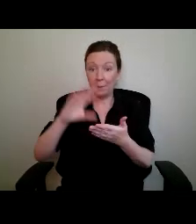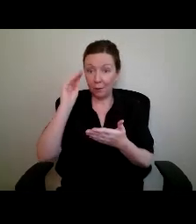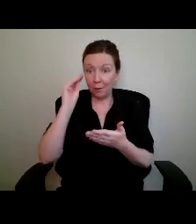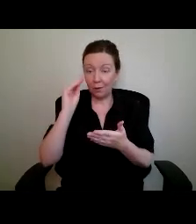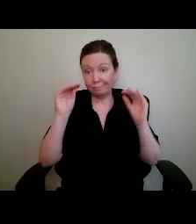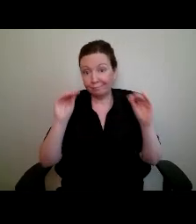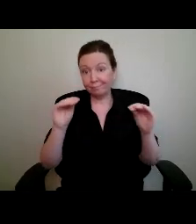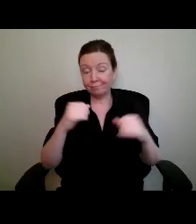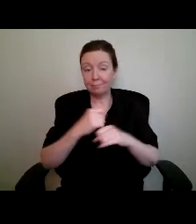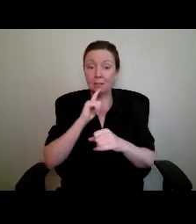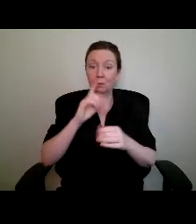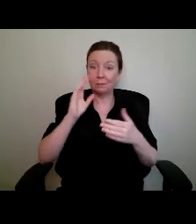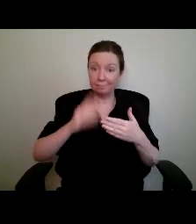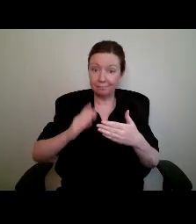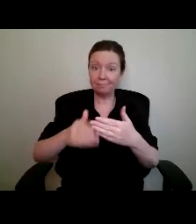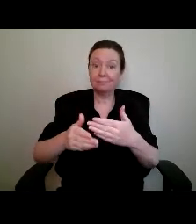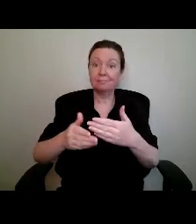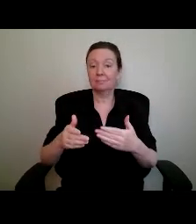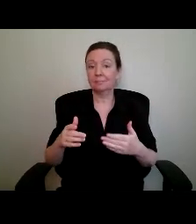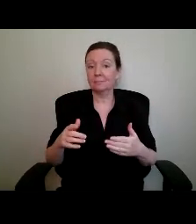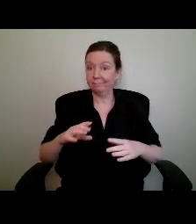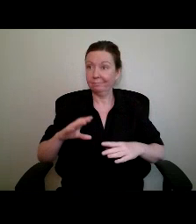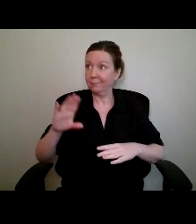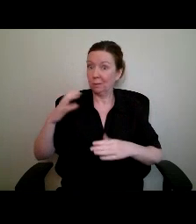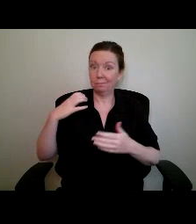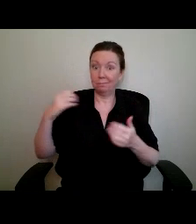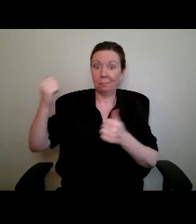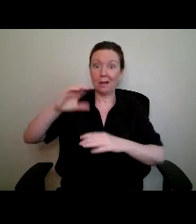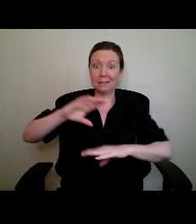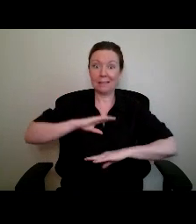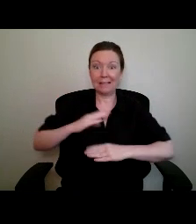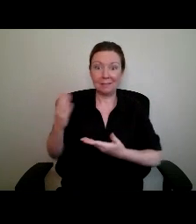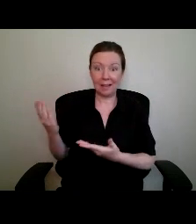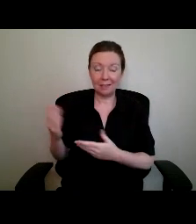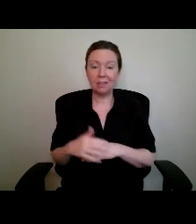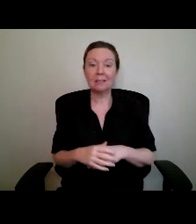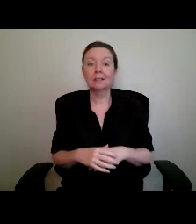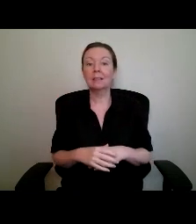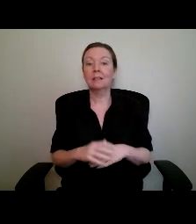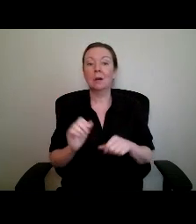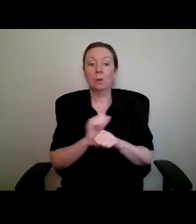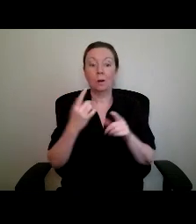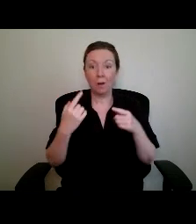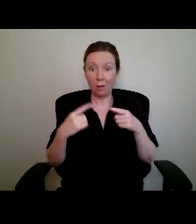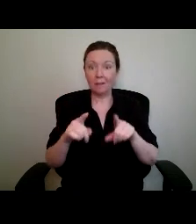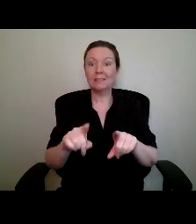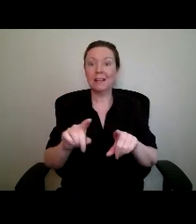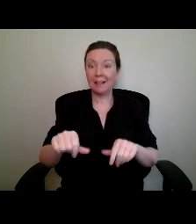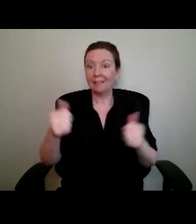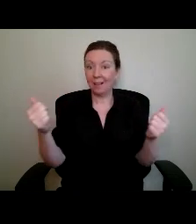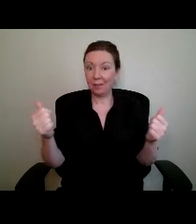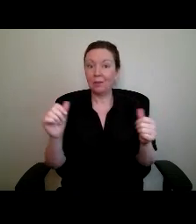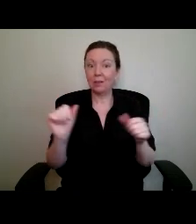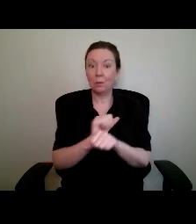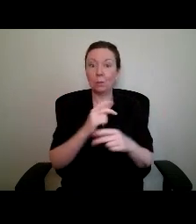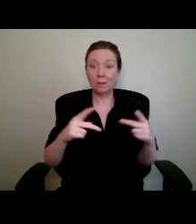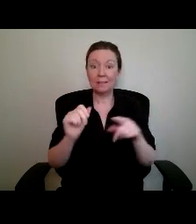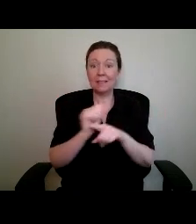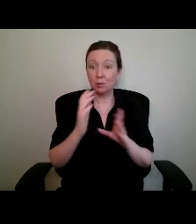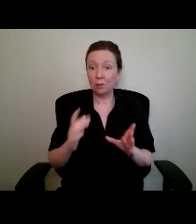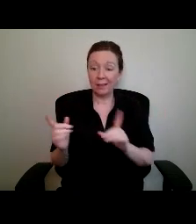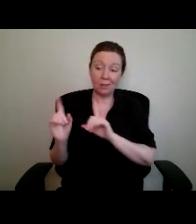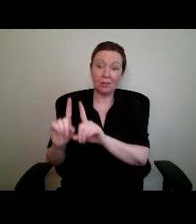they're being done up to the satisfaction of the employer, work alongside the other worksite trainers that are